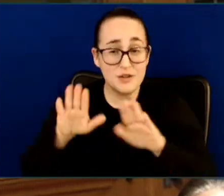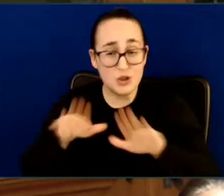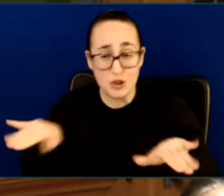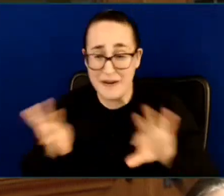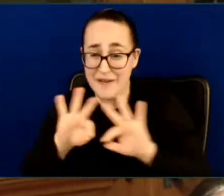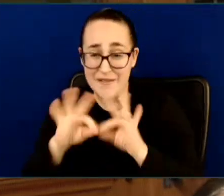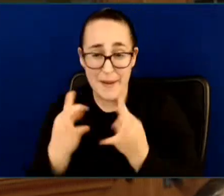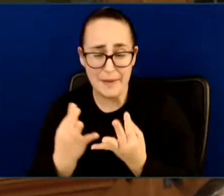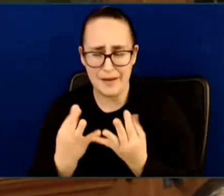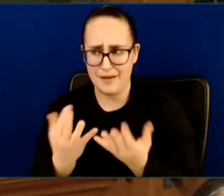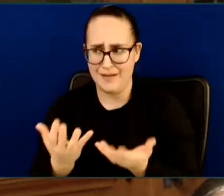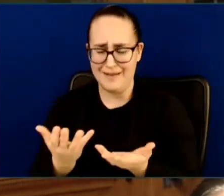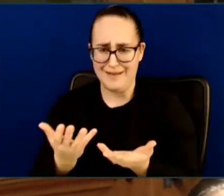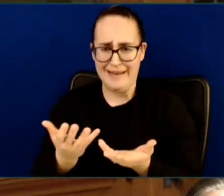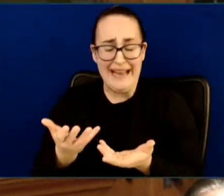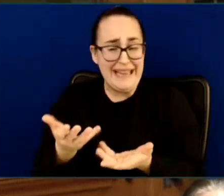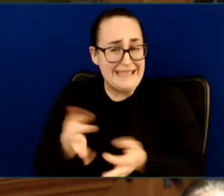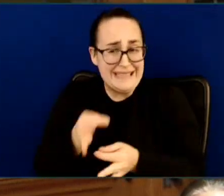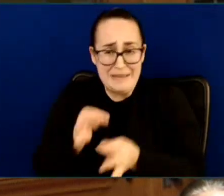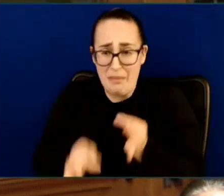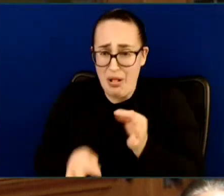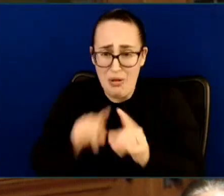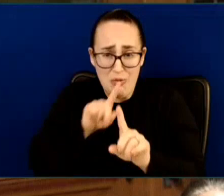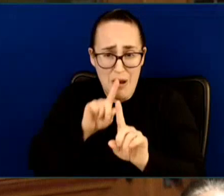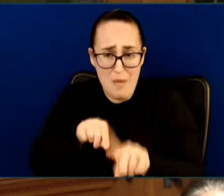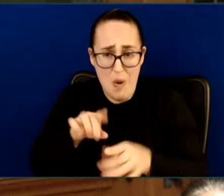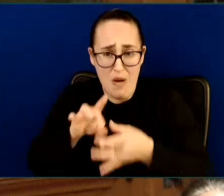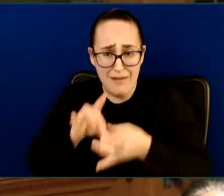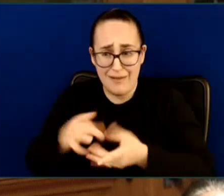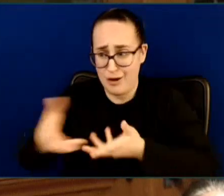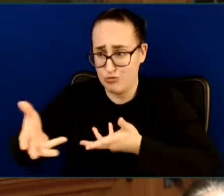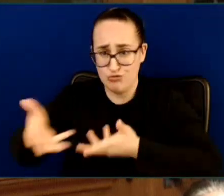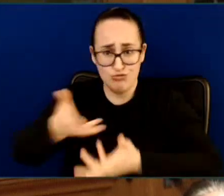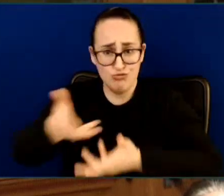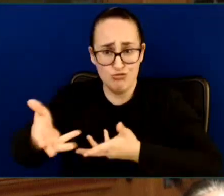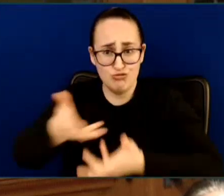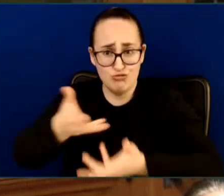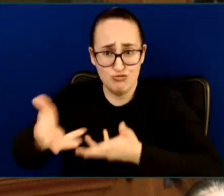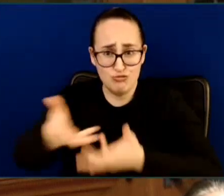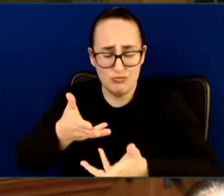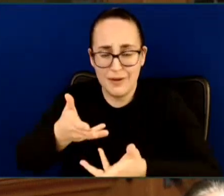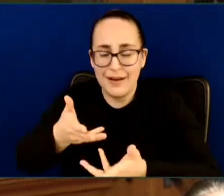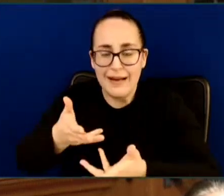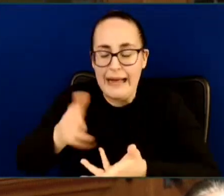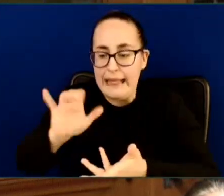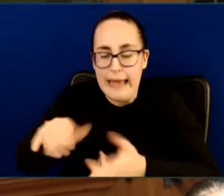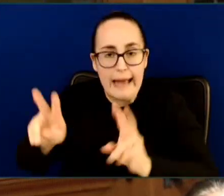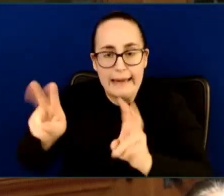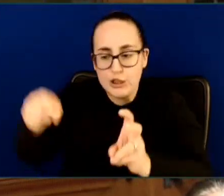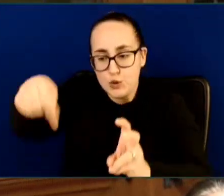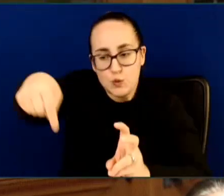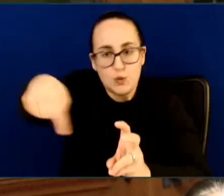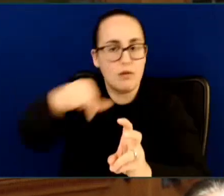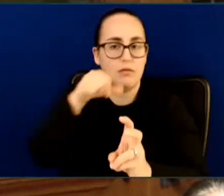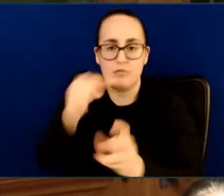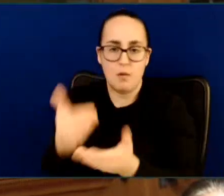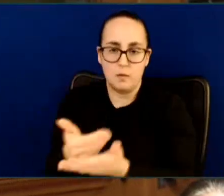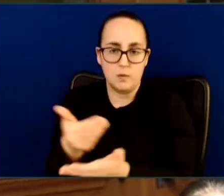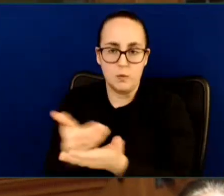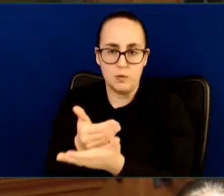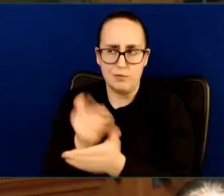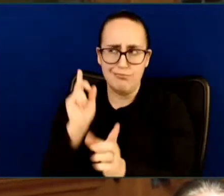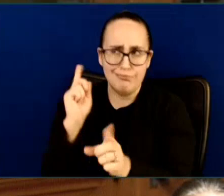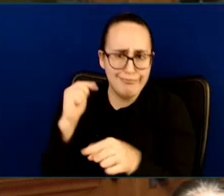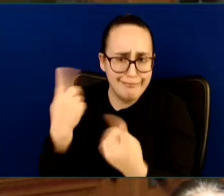engagement report on an issue that has been alive in this province for decades, and we can't get